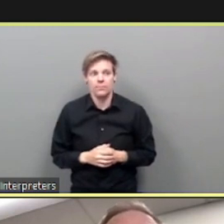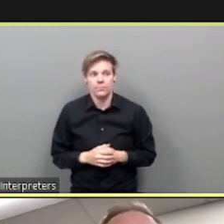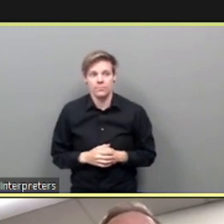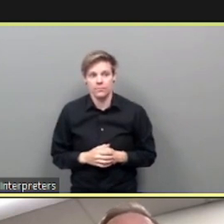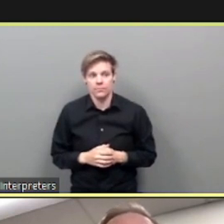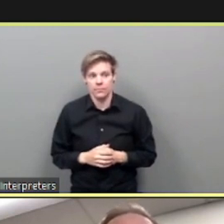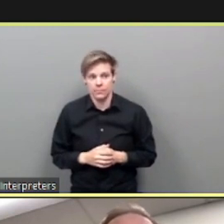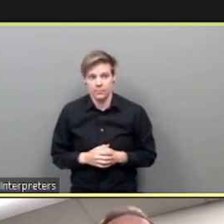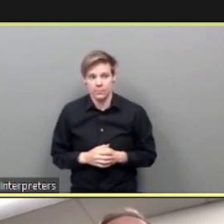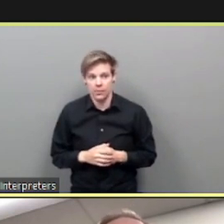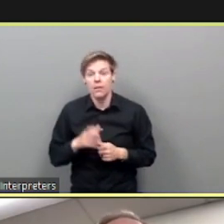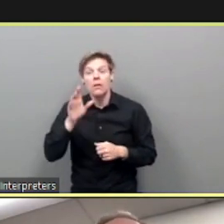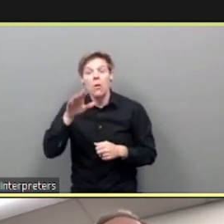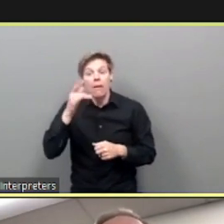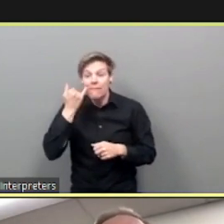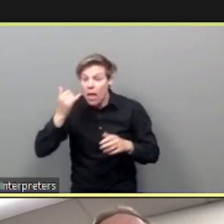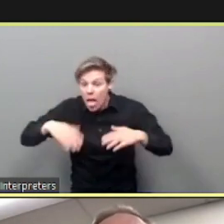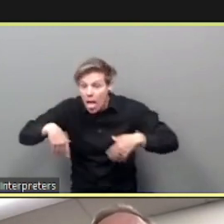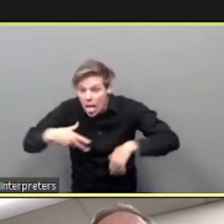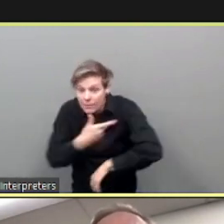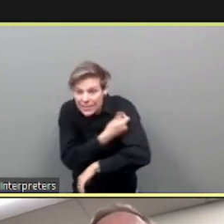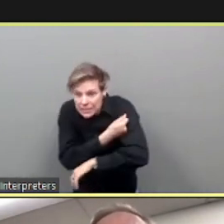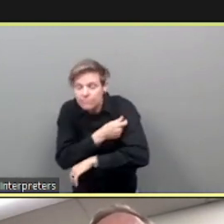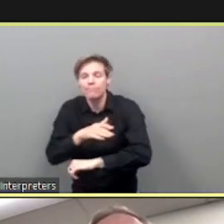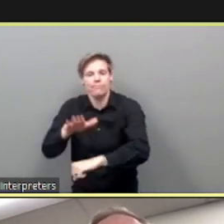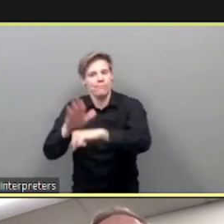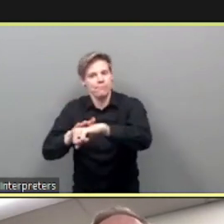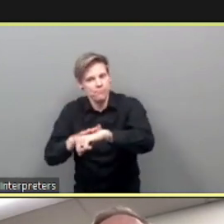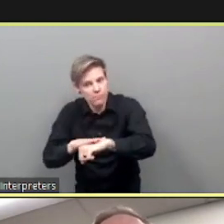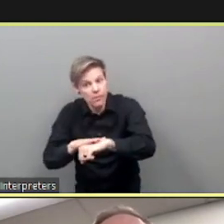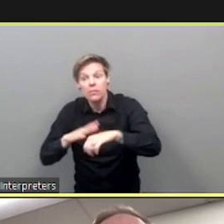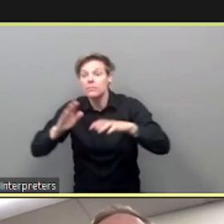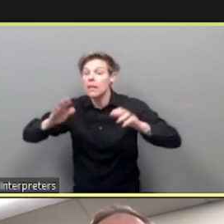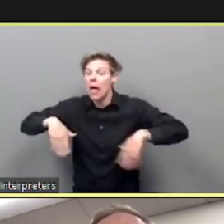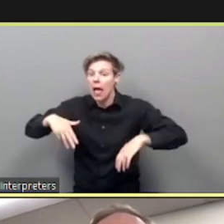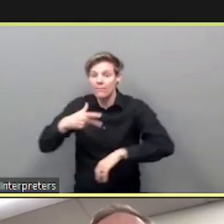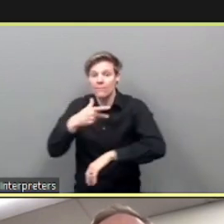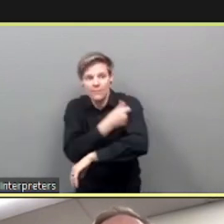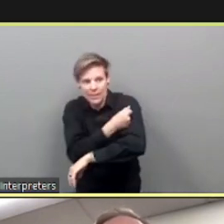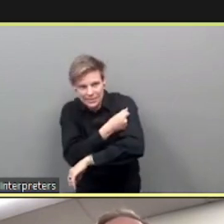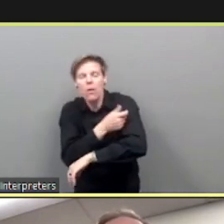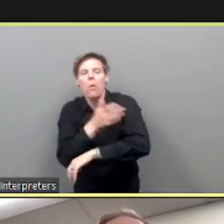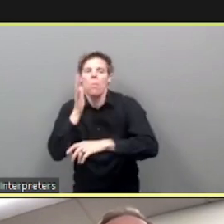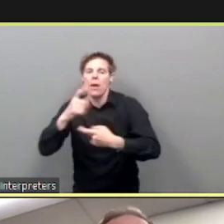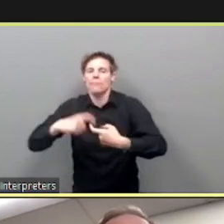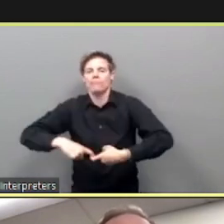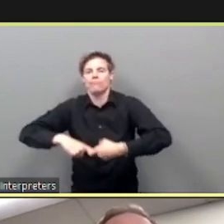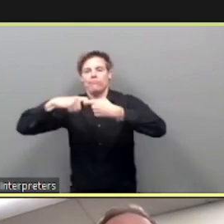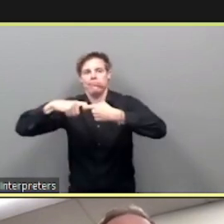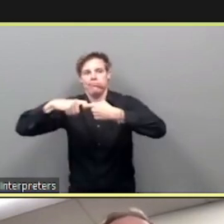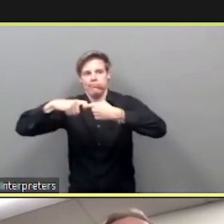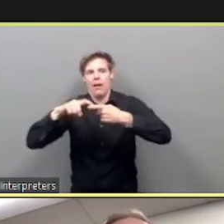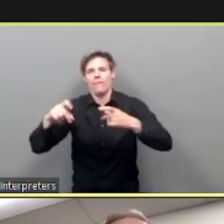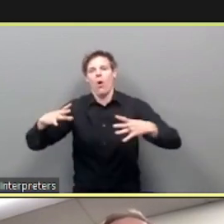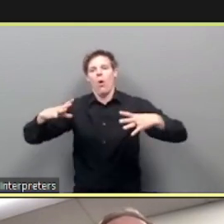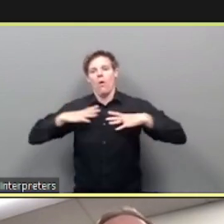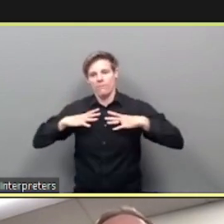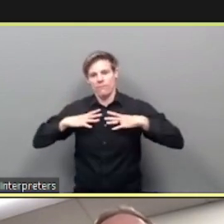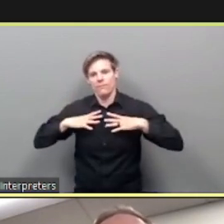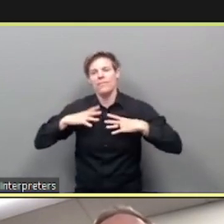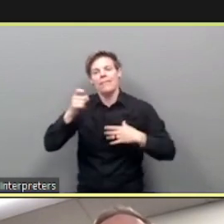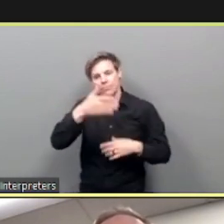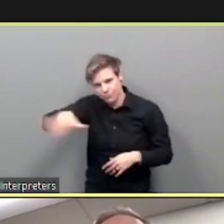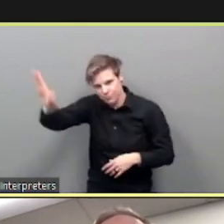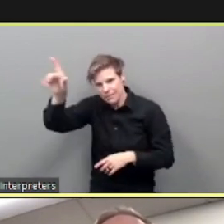for the first vaccine. They put them on administrative leave where they can spend their vacation time. And once that's spent, they will no longer